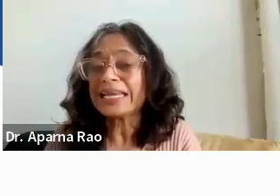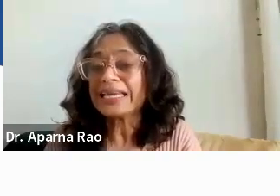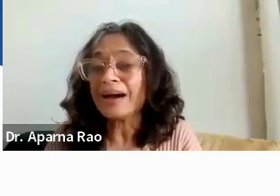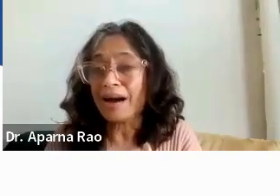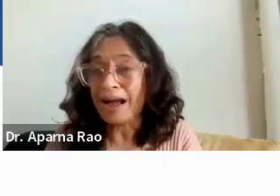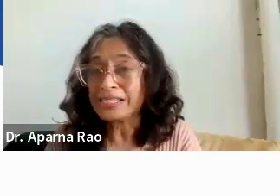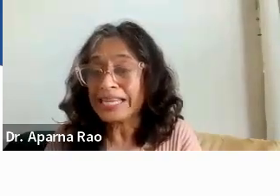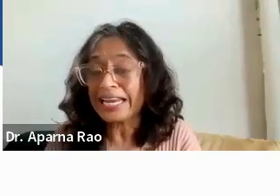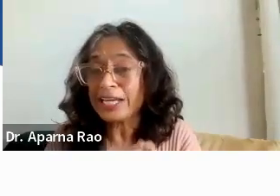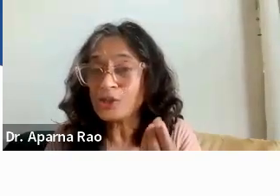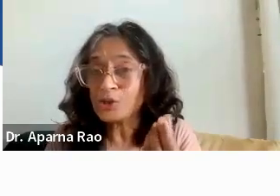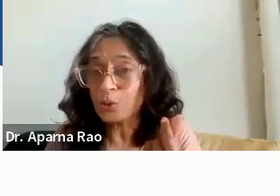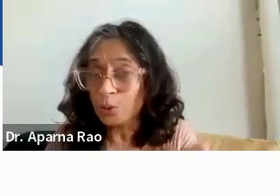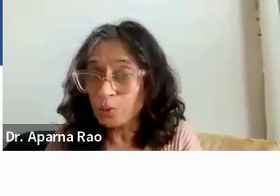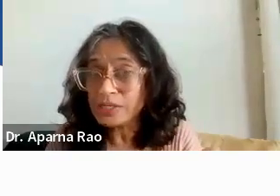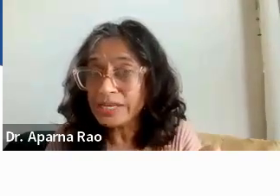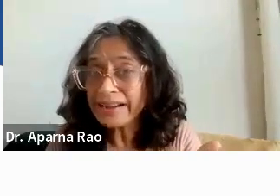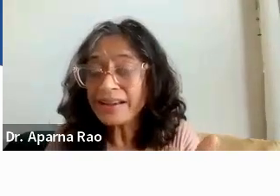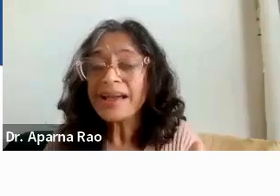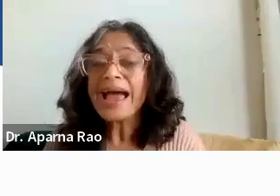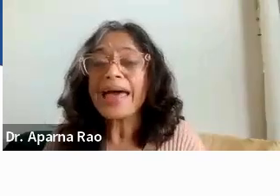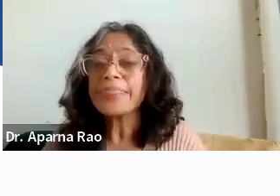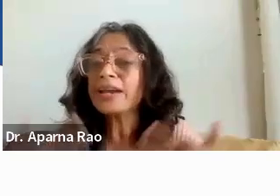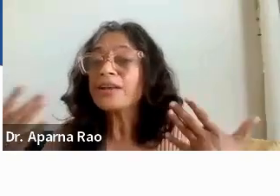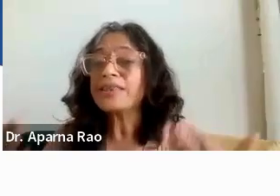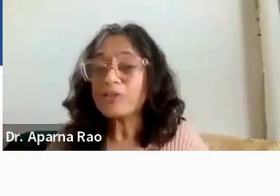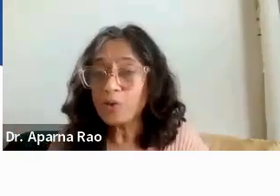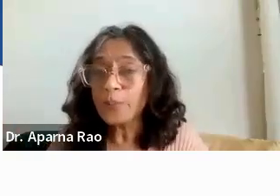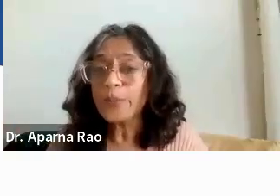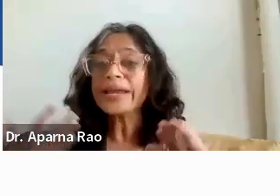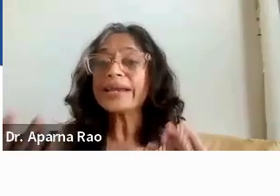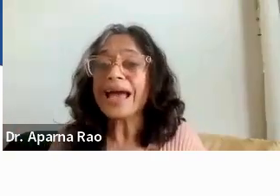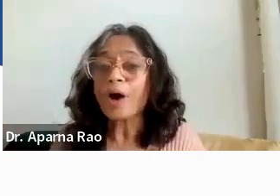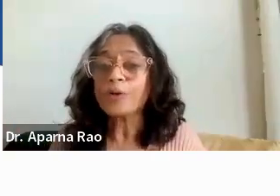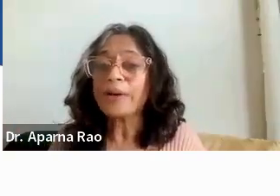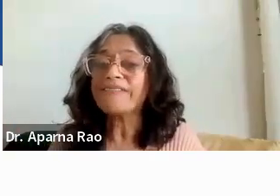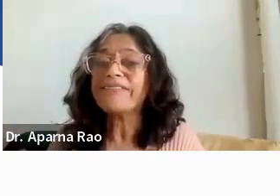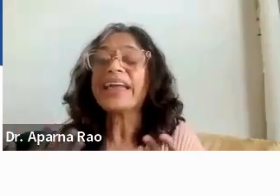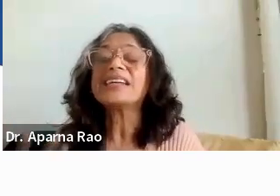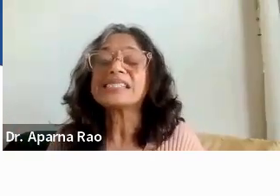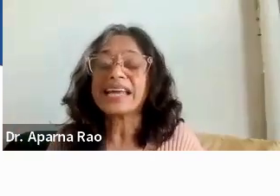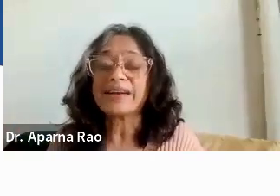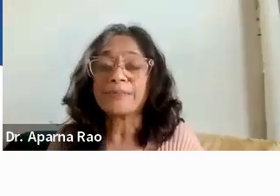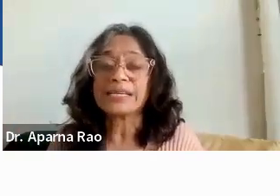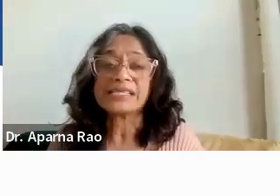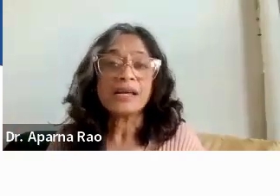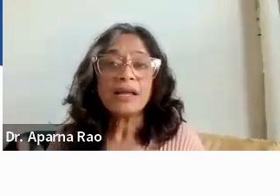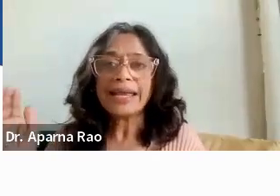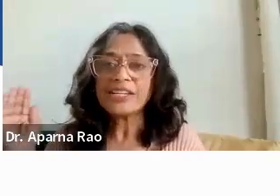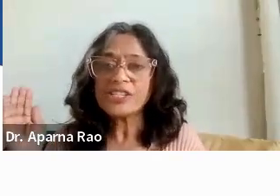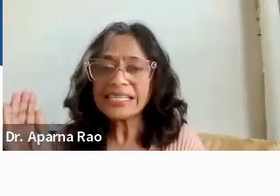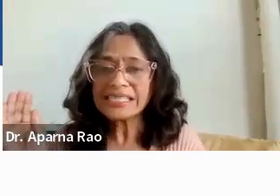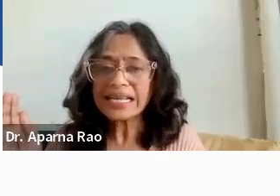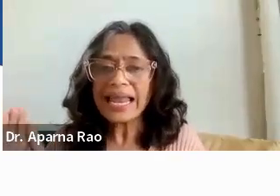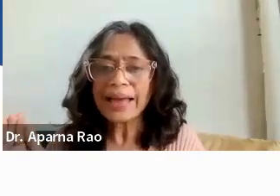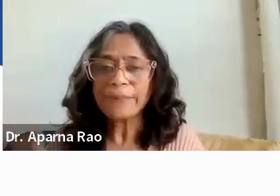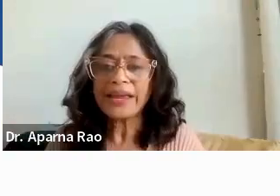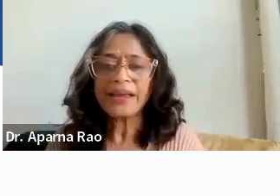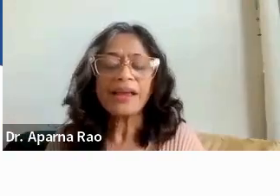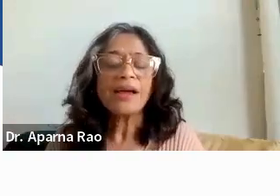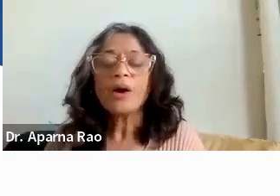hypertonic saline to loosen it, and then to bring it out by various therapies like